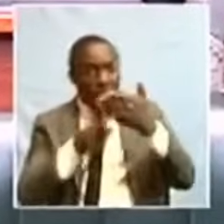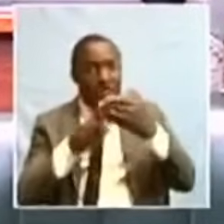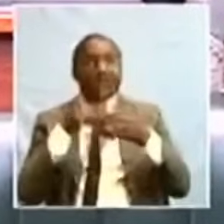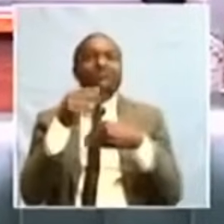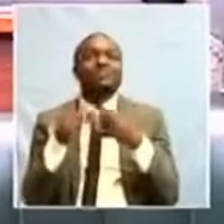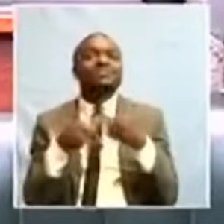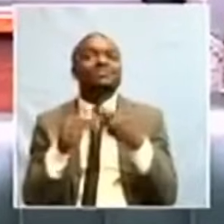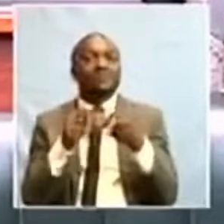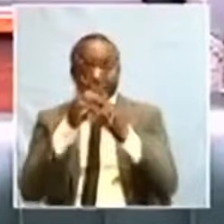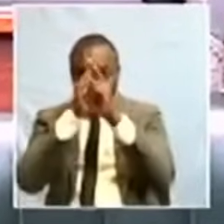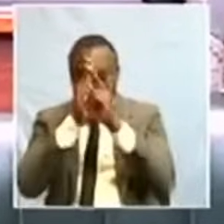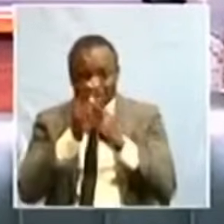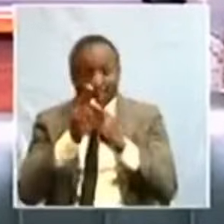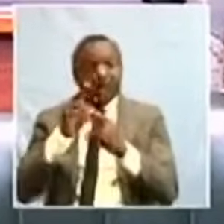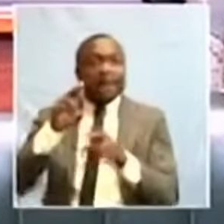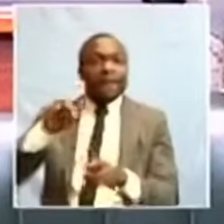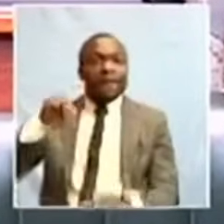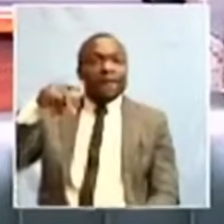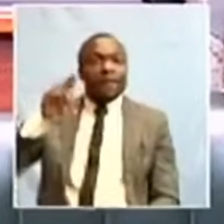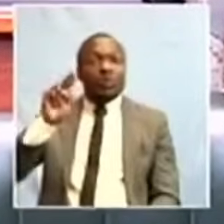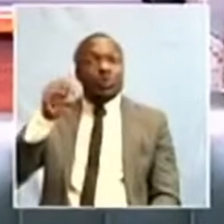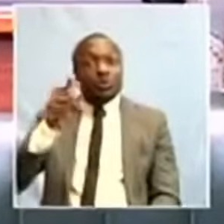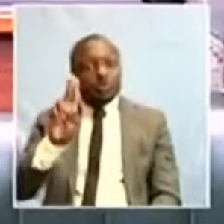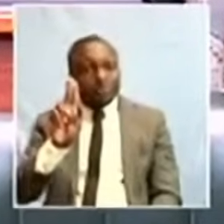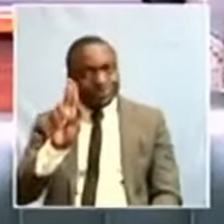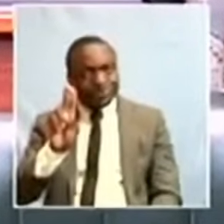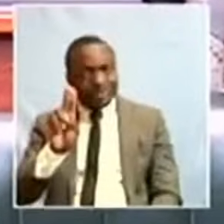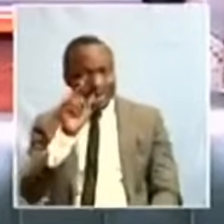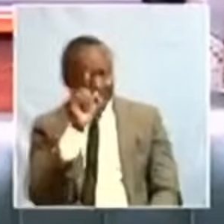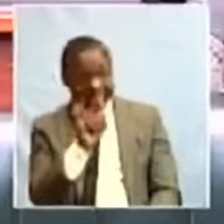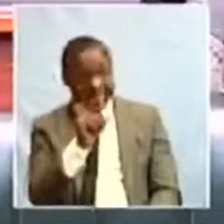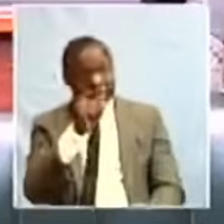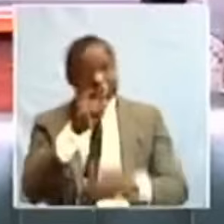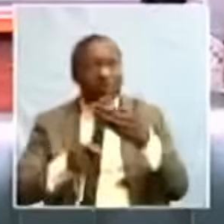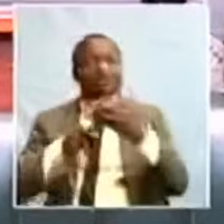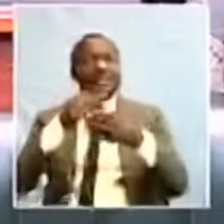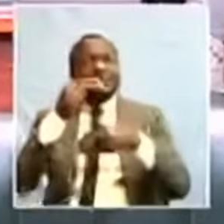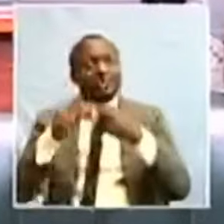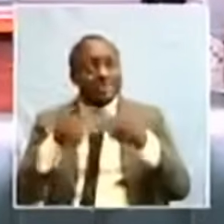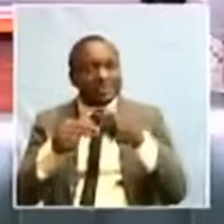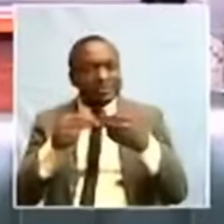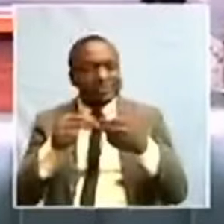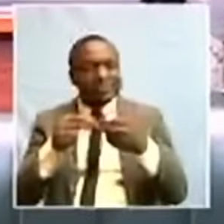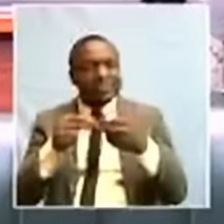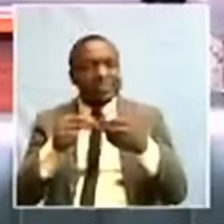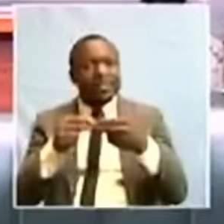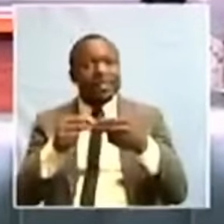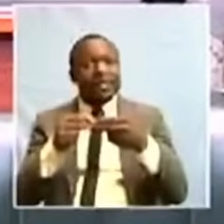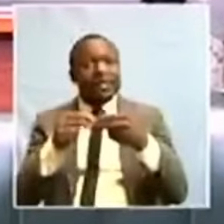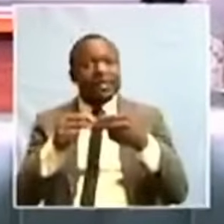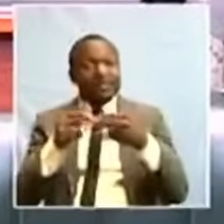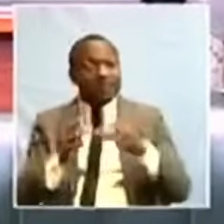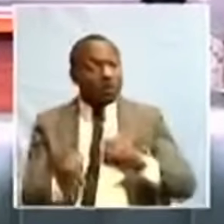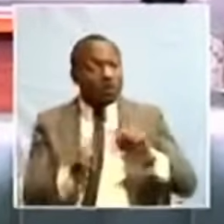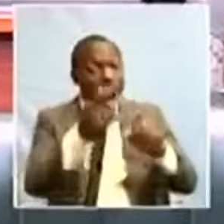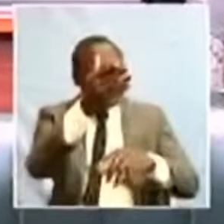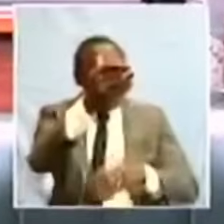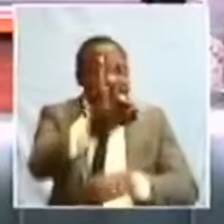means, Honorable Mpundu. That's what it means. When you have gone